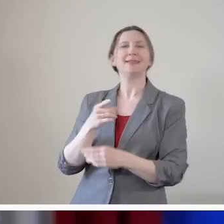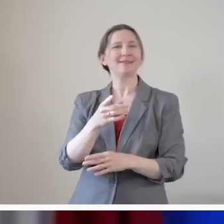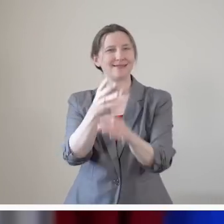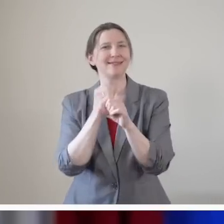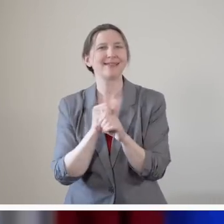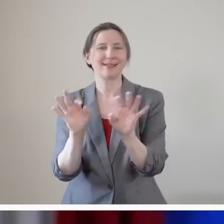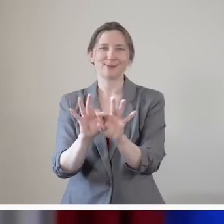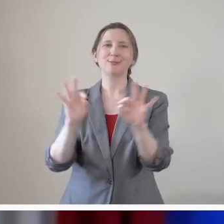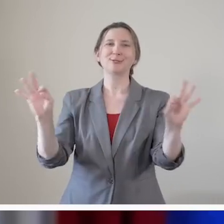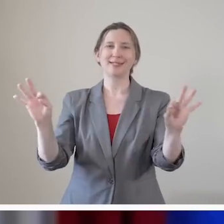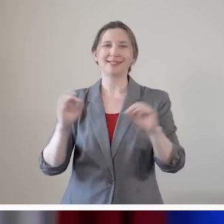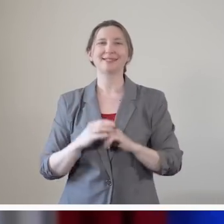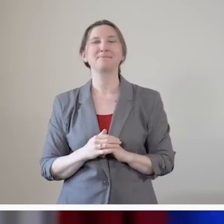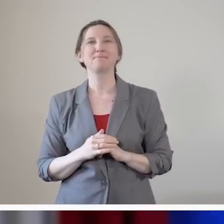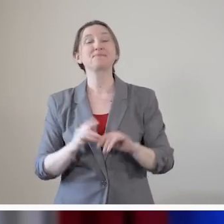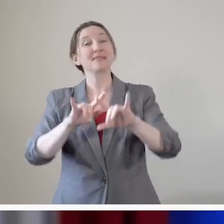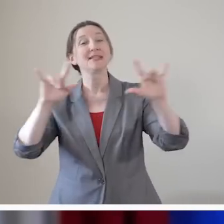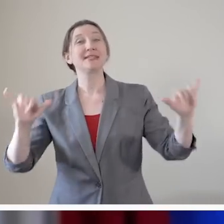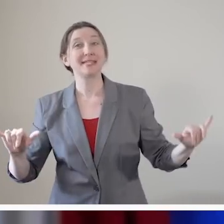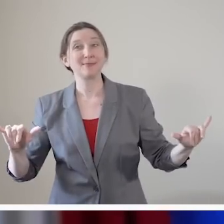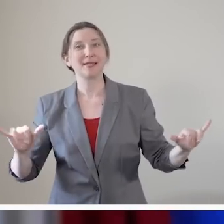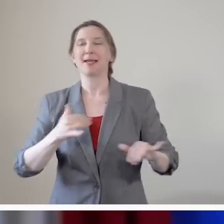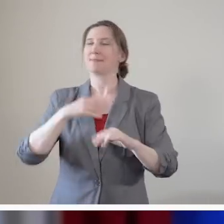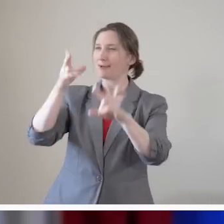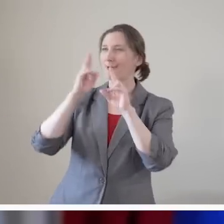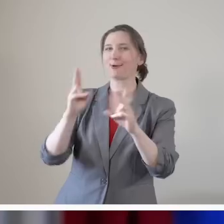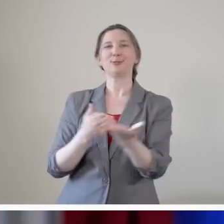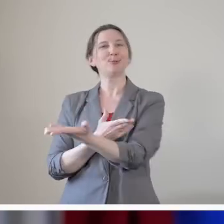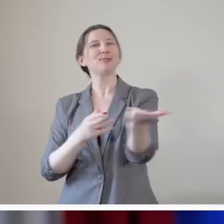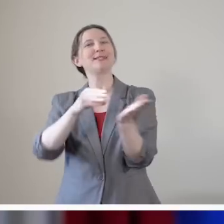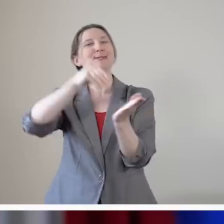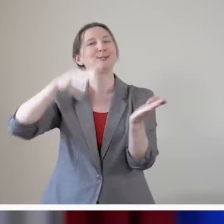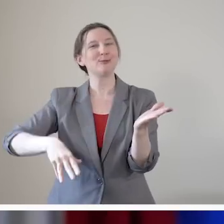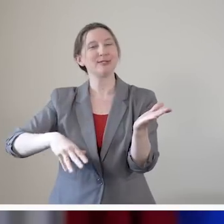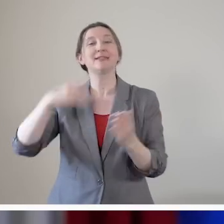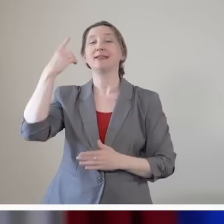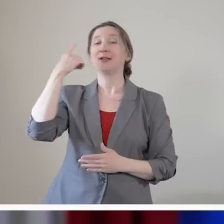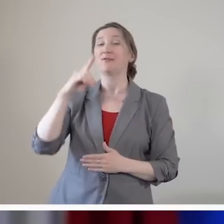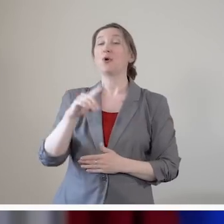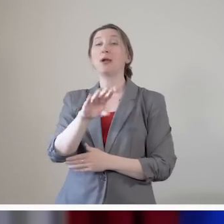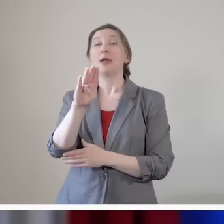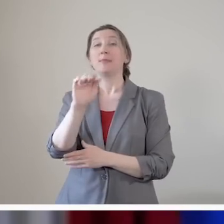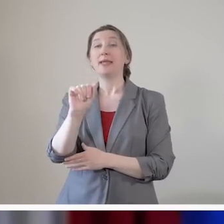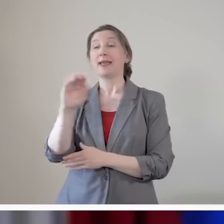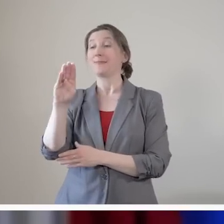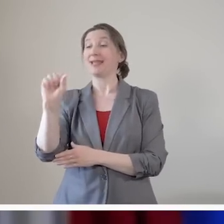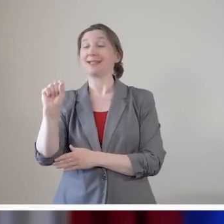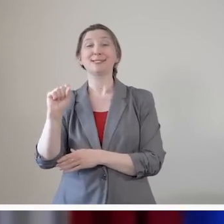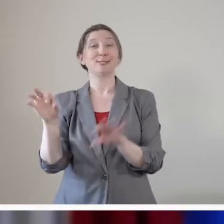of Education, I present these candidates for degrees. It's also my honor to present the candidates for the following